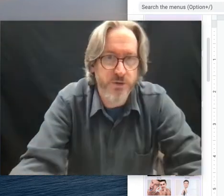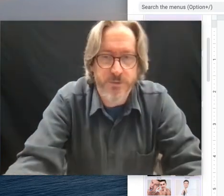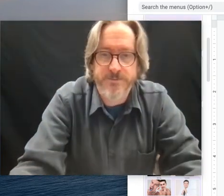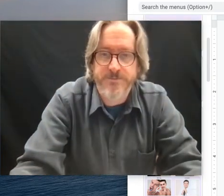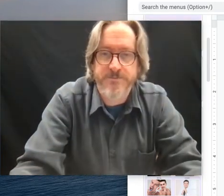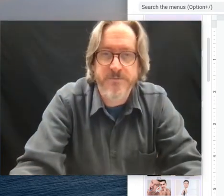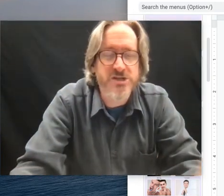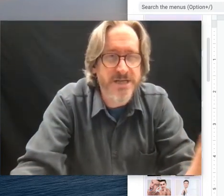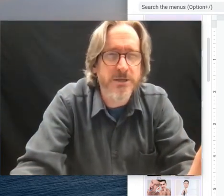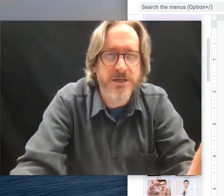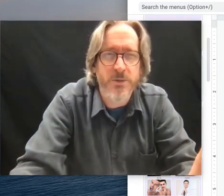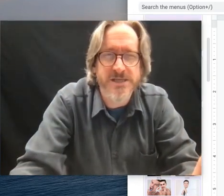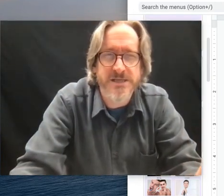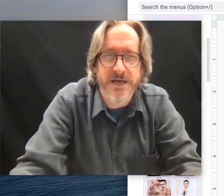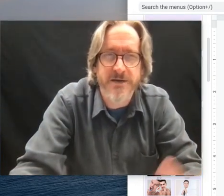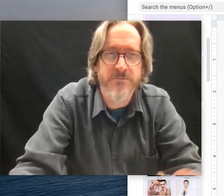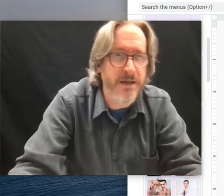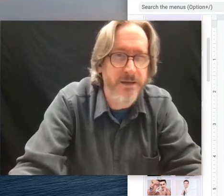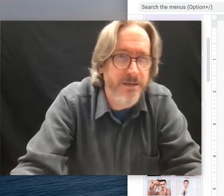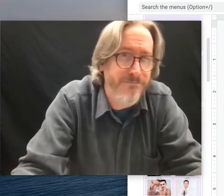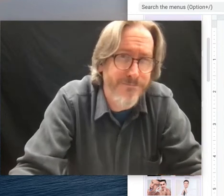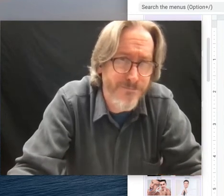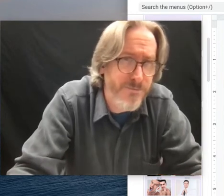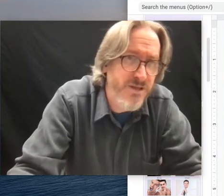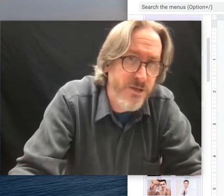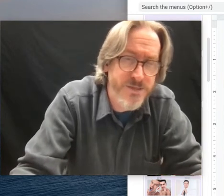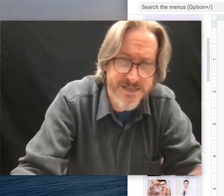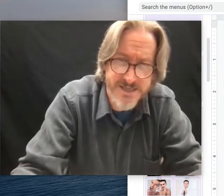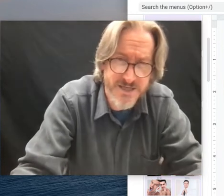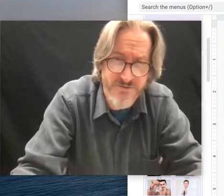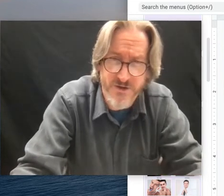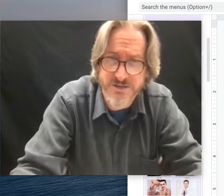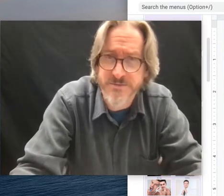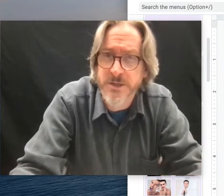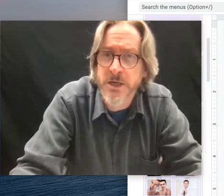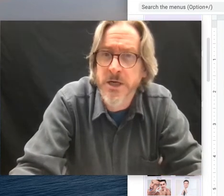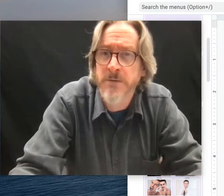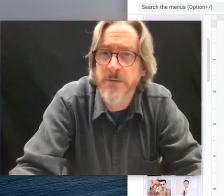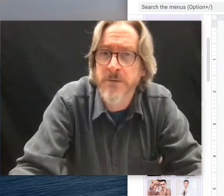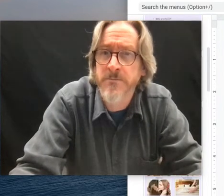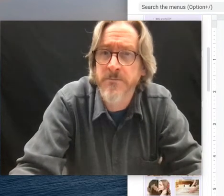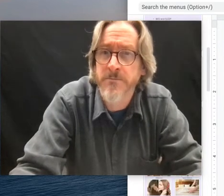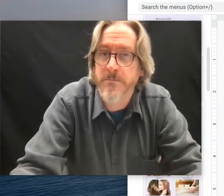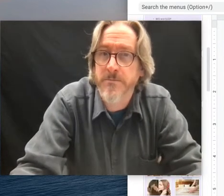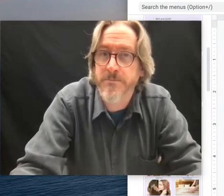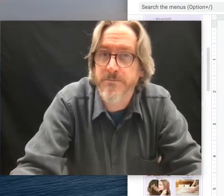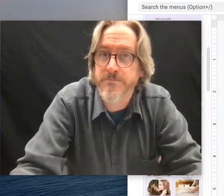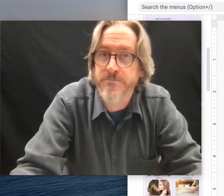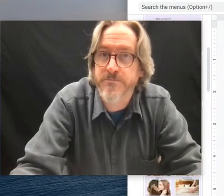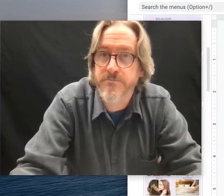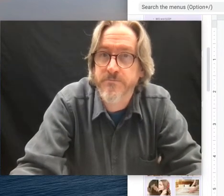Whatever you do. So take a look at What's the Sign and use his as a default.